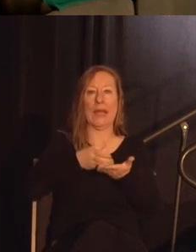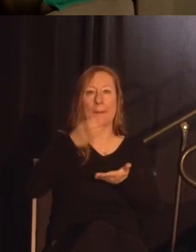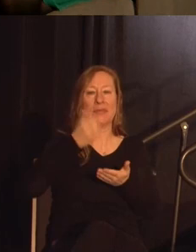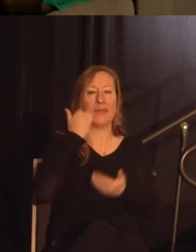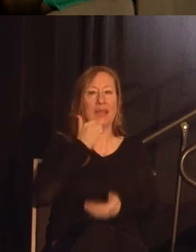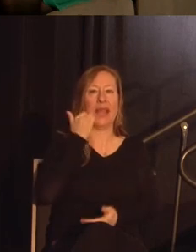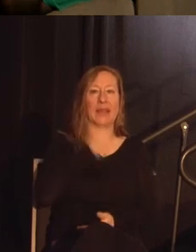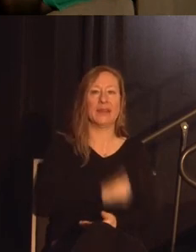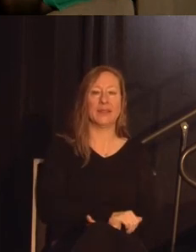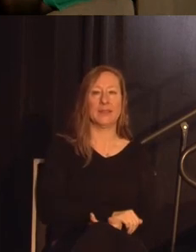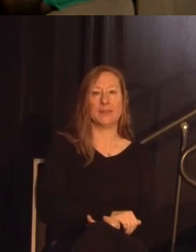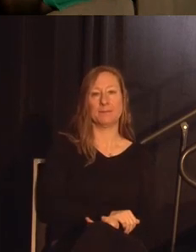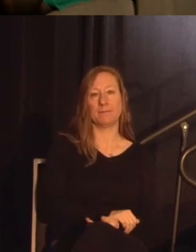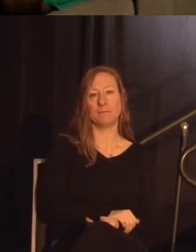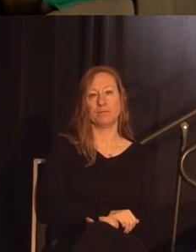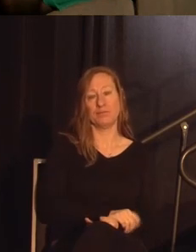is